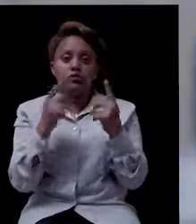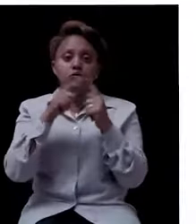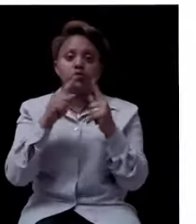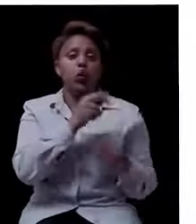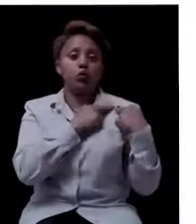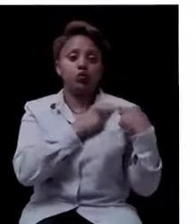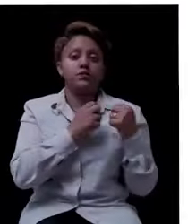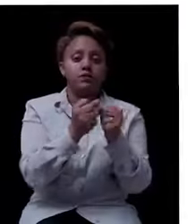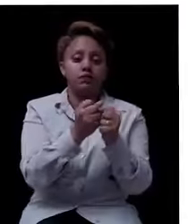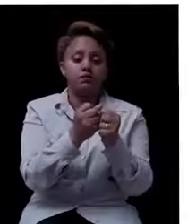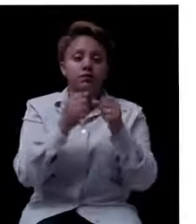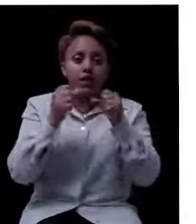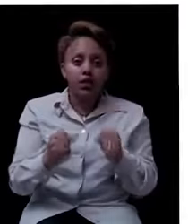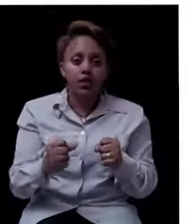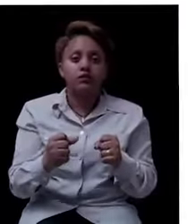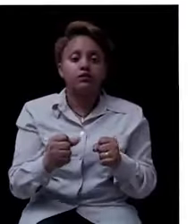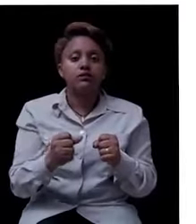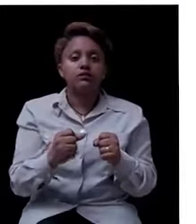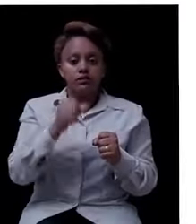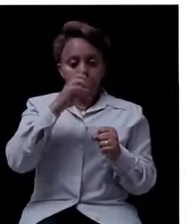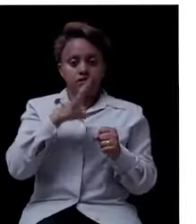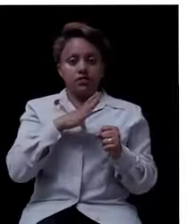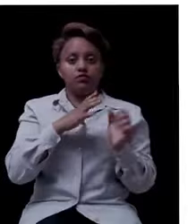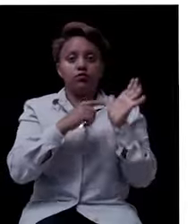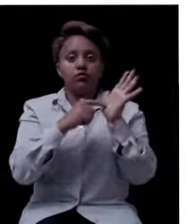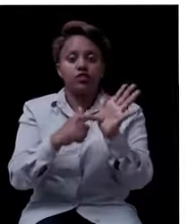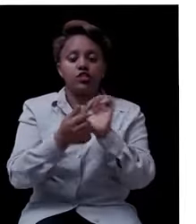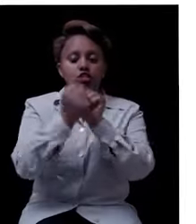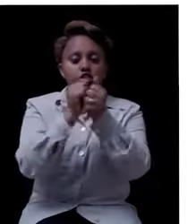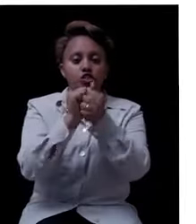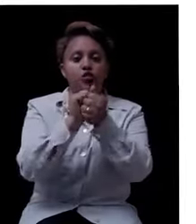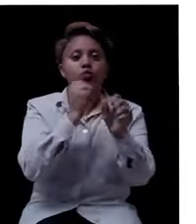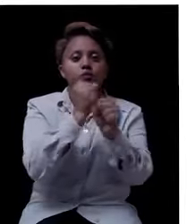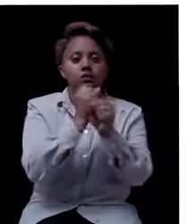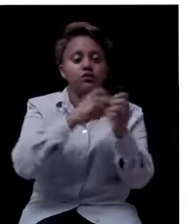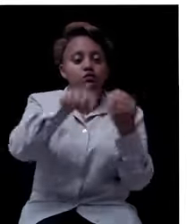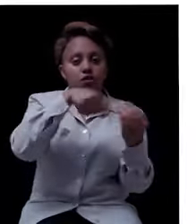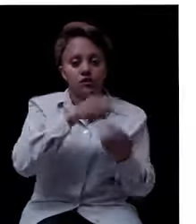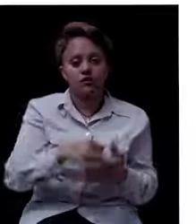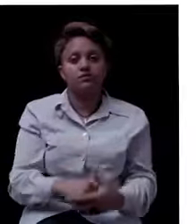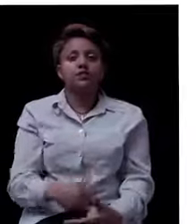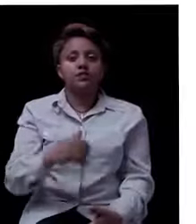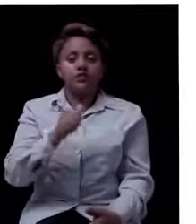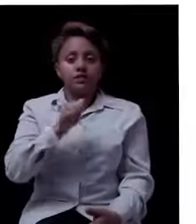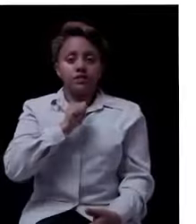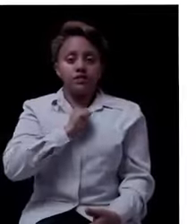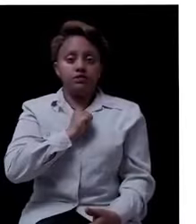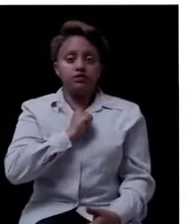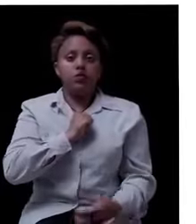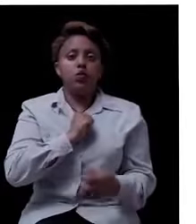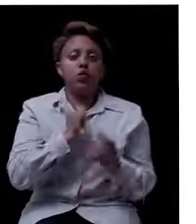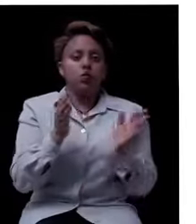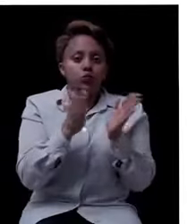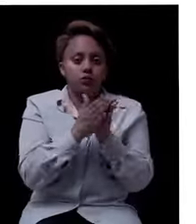autonomic system can self-configure at runtime to meet changing operating environments, self-tune to optimize performance, self-heal when